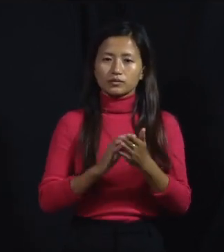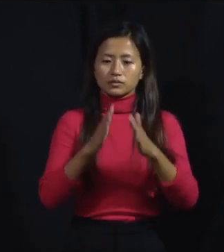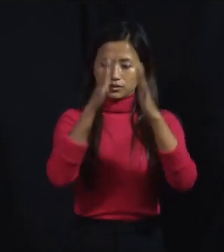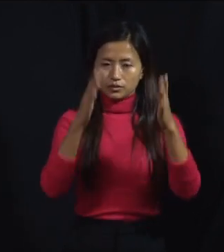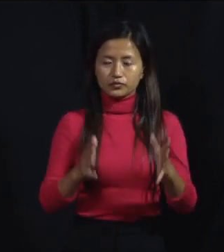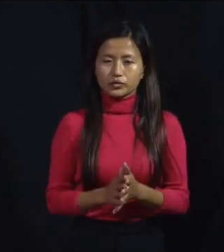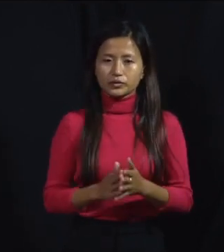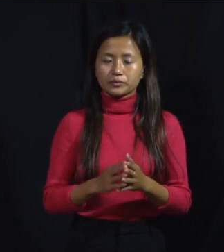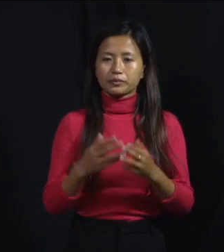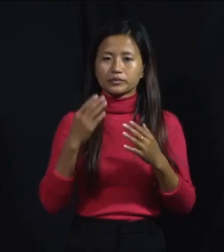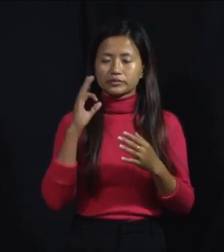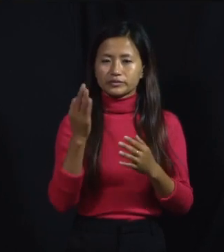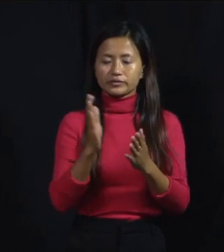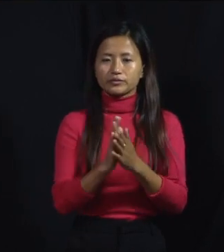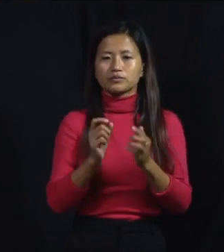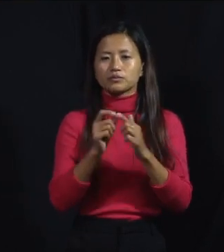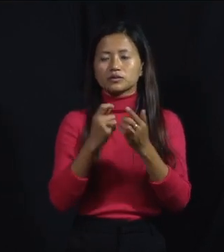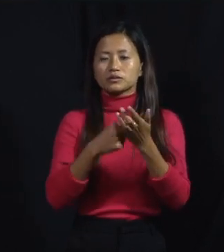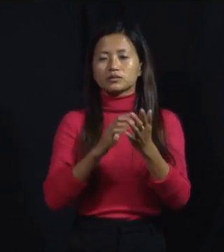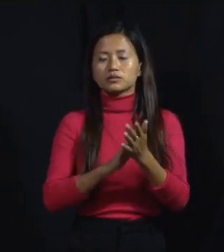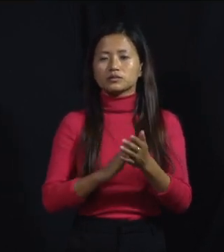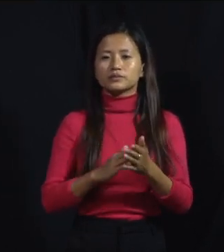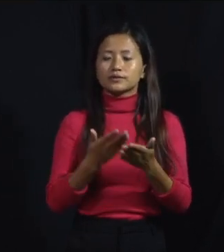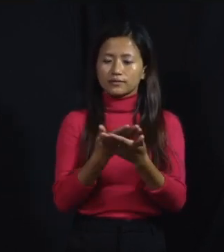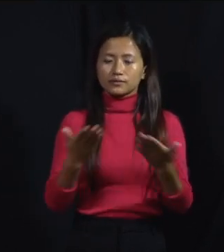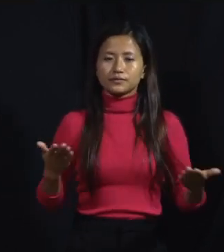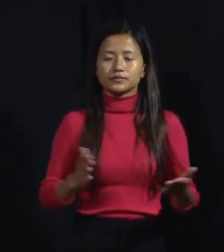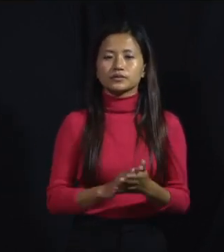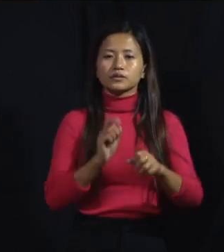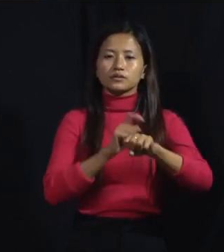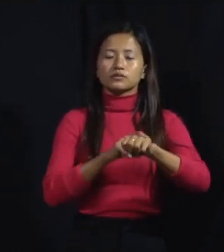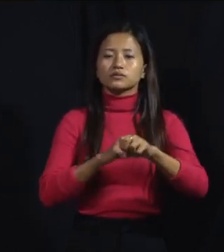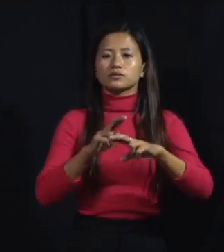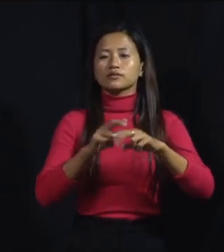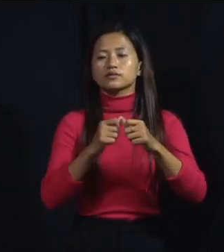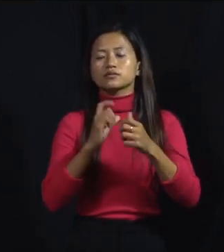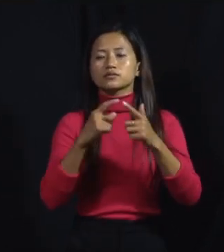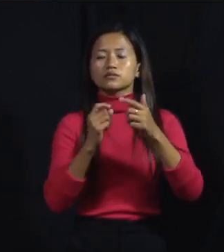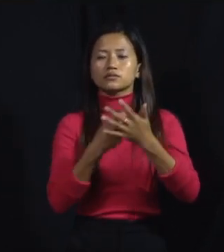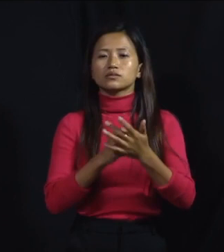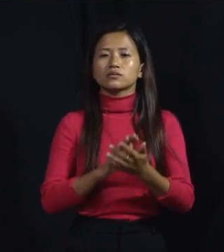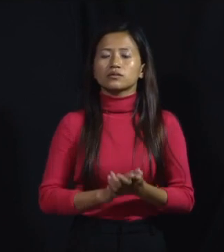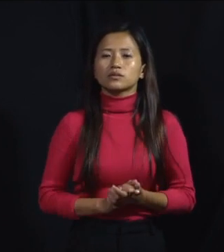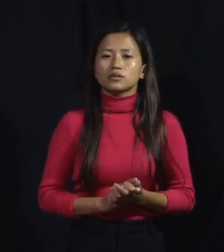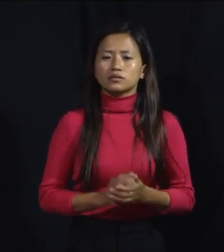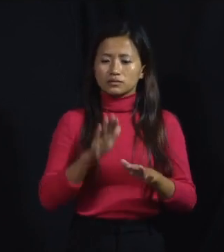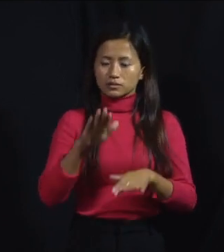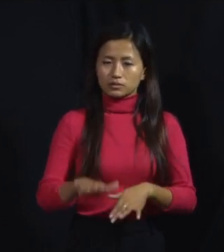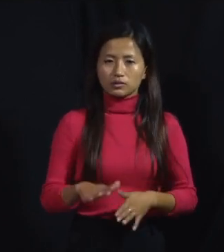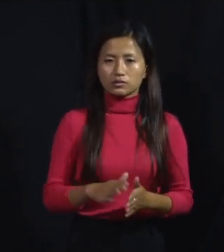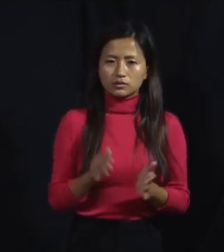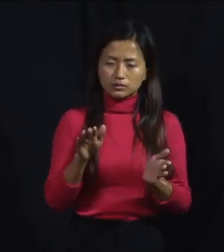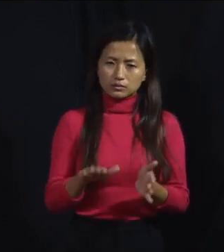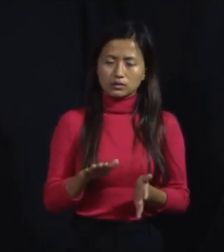the personality, to learn things, right? And then time factor is also very important, because for a small child, we